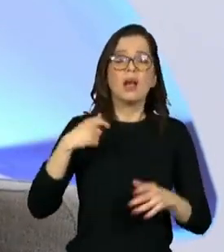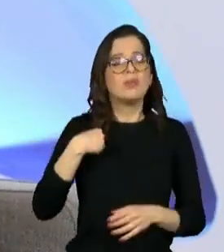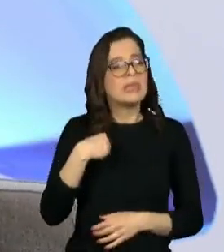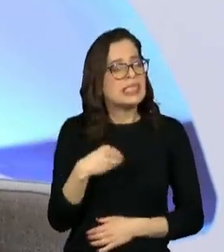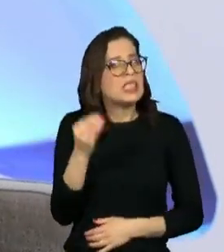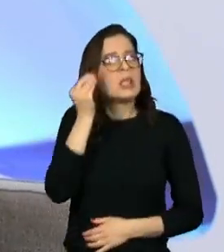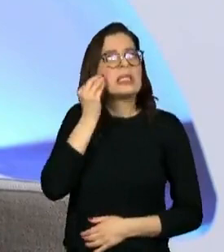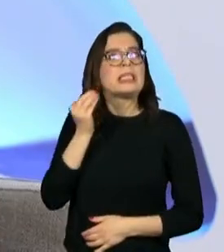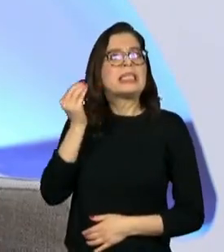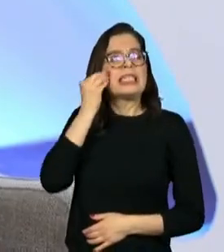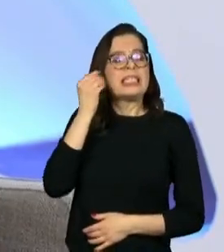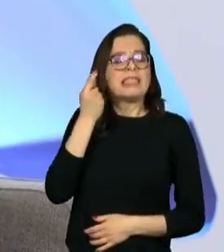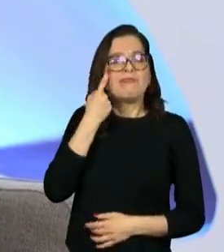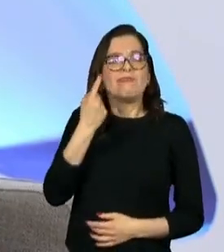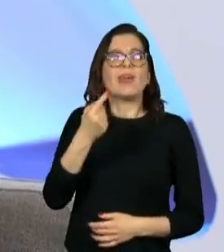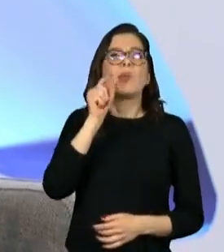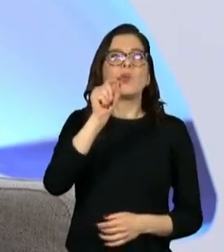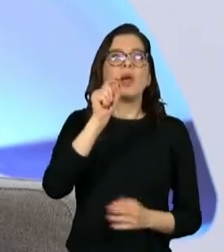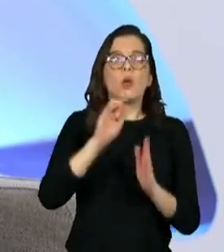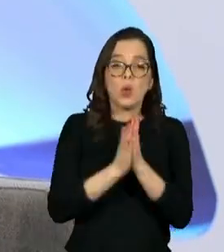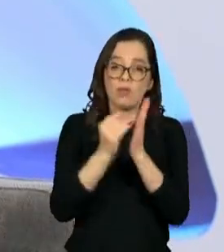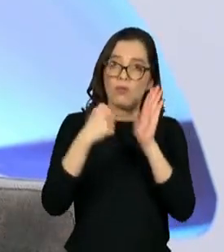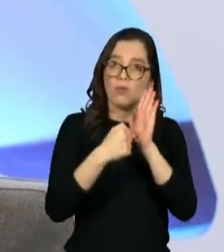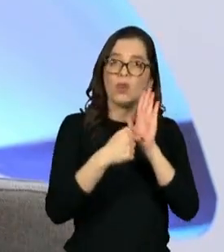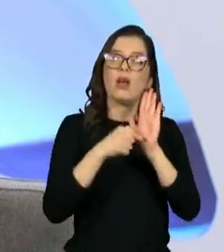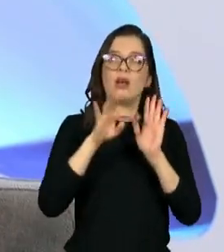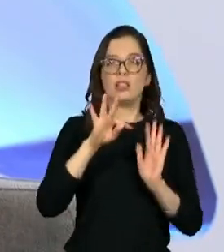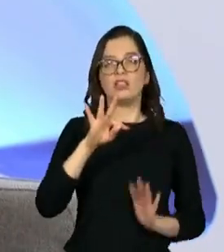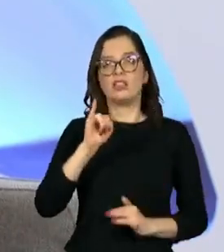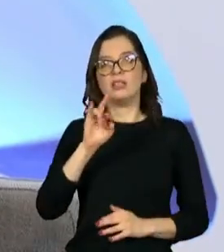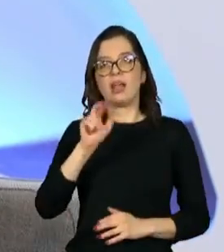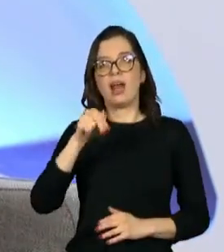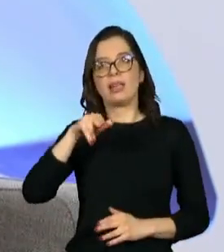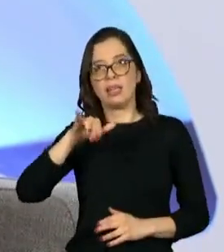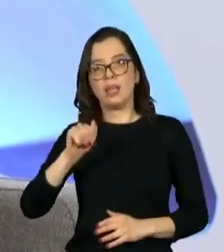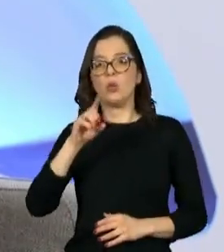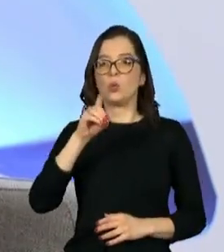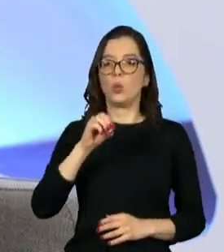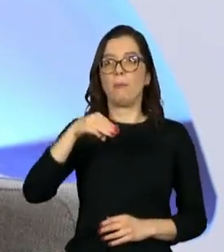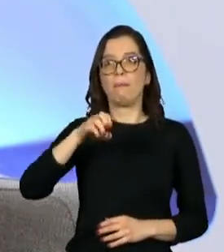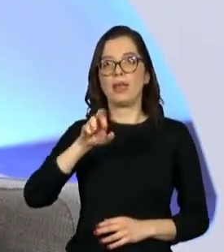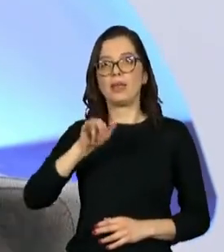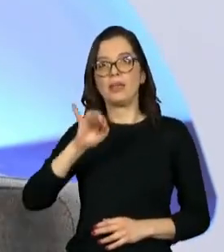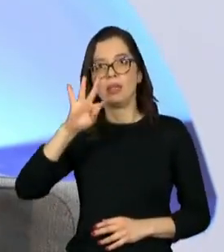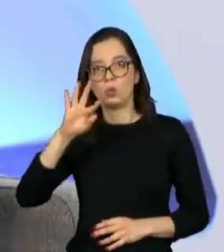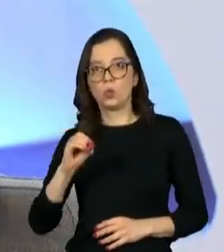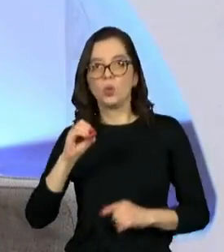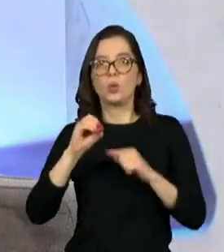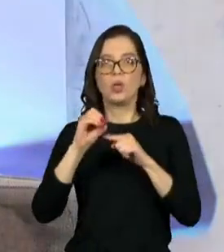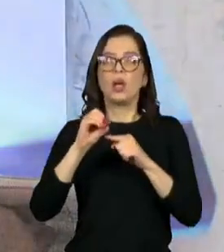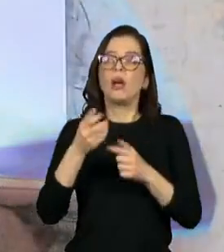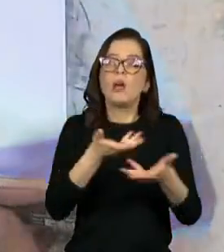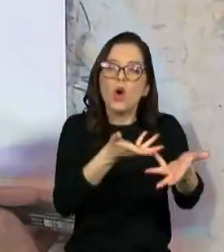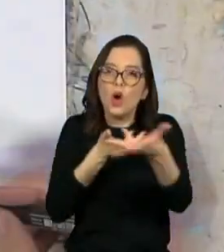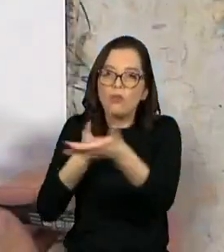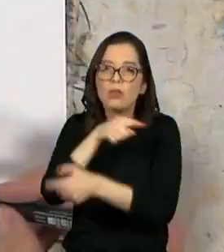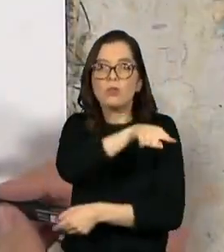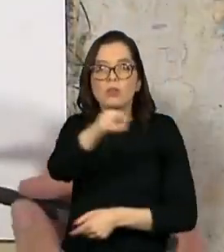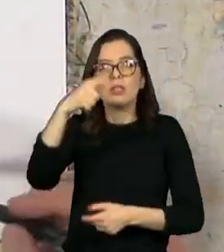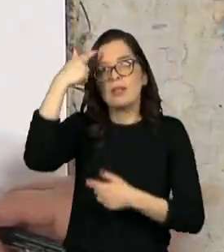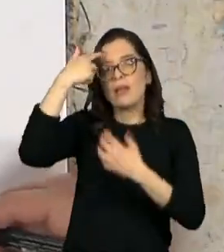Part of what I was trying to do in the book in the book The Tyranny of Merit was to